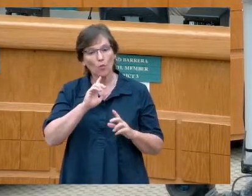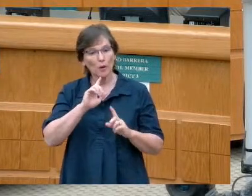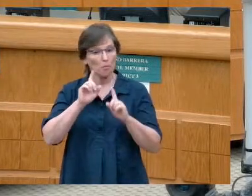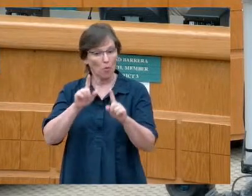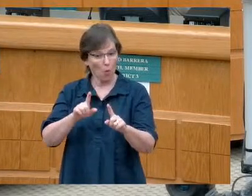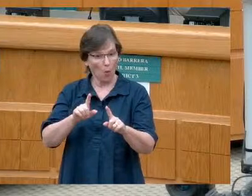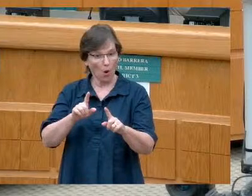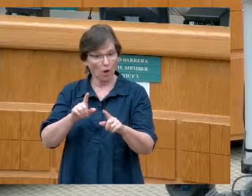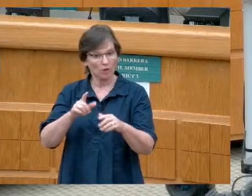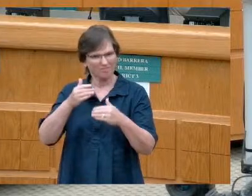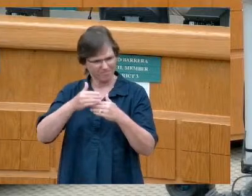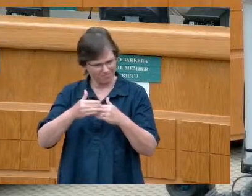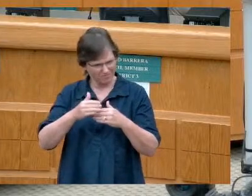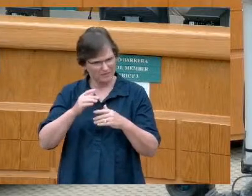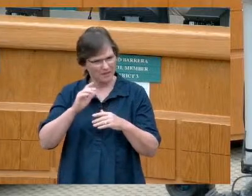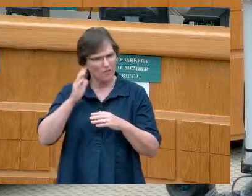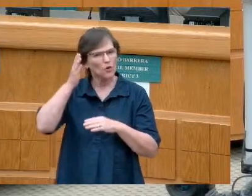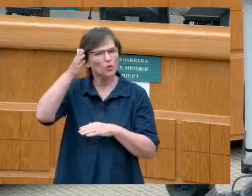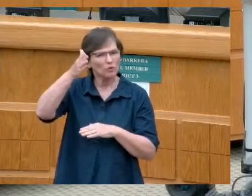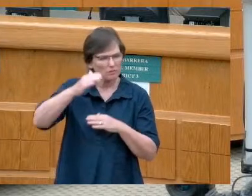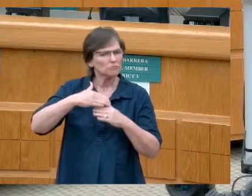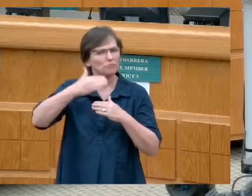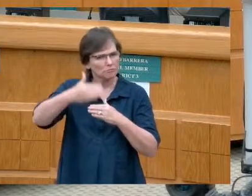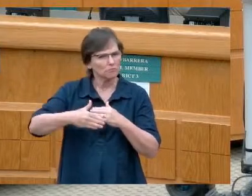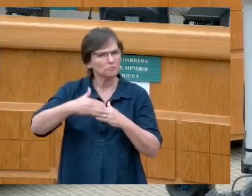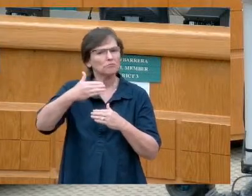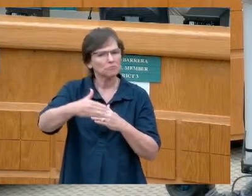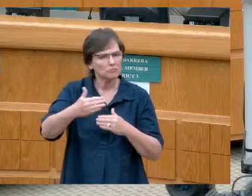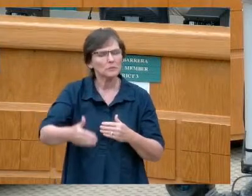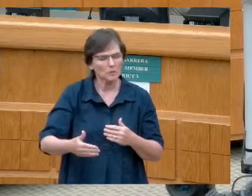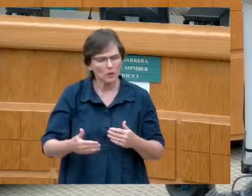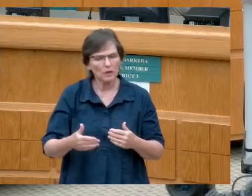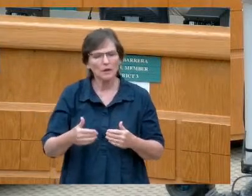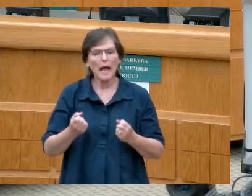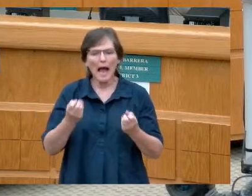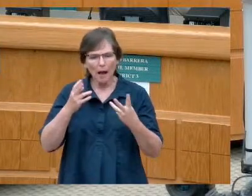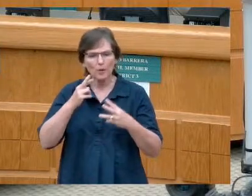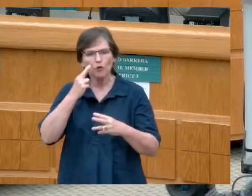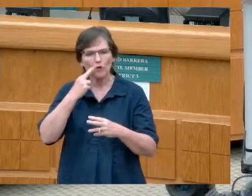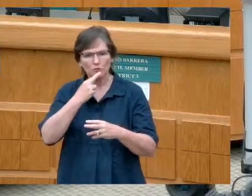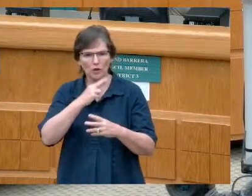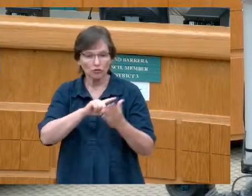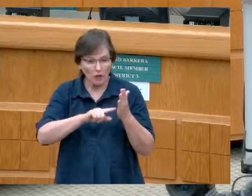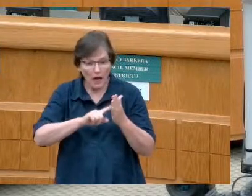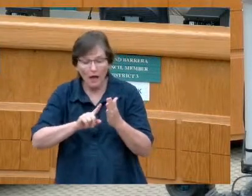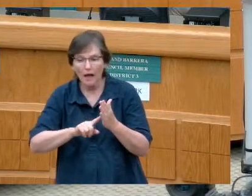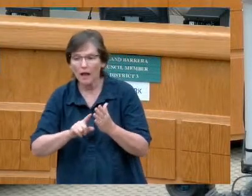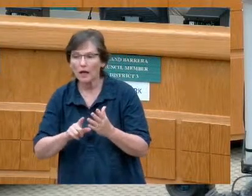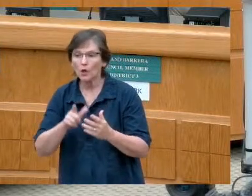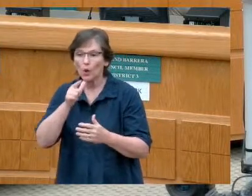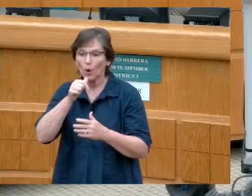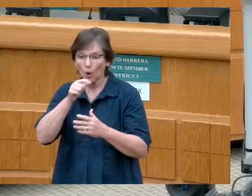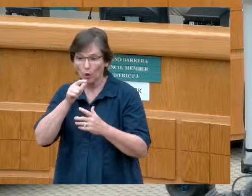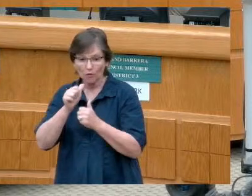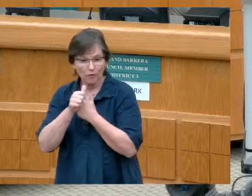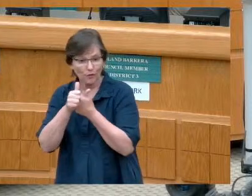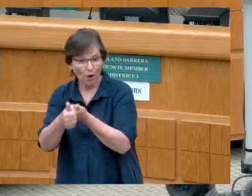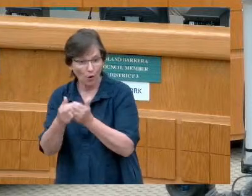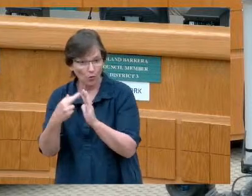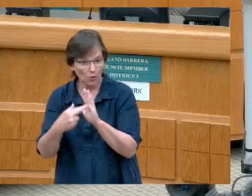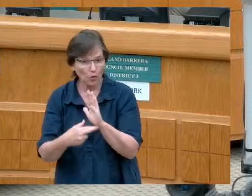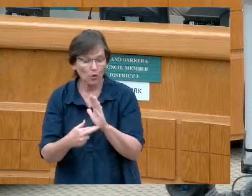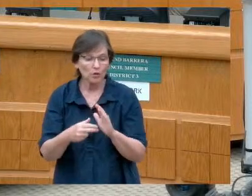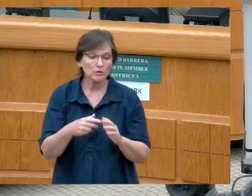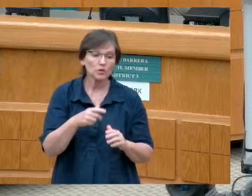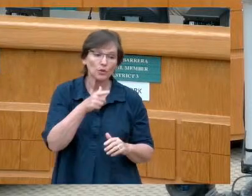how things are looking, how many restaurants that we've gone into, who are in compliance, and then where do we have to make adjustments with some of